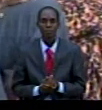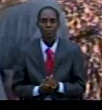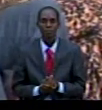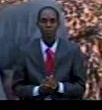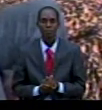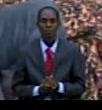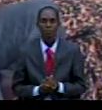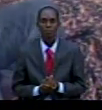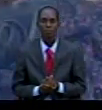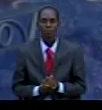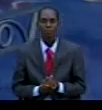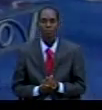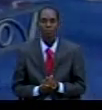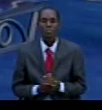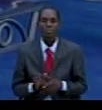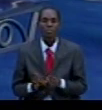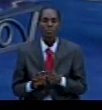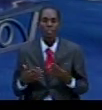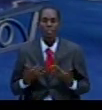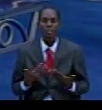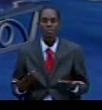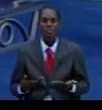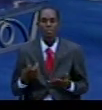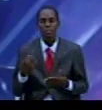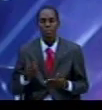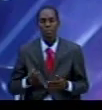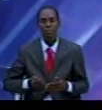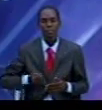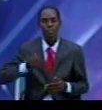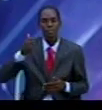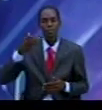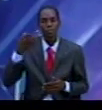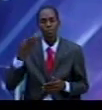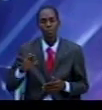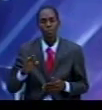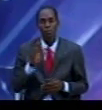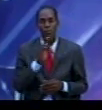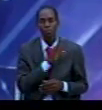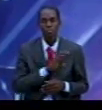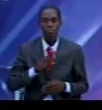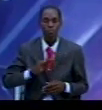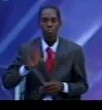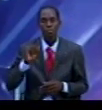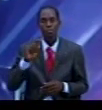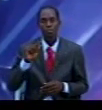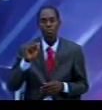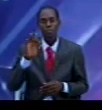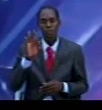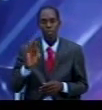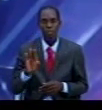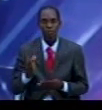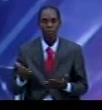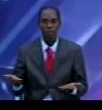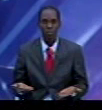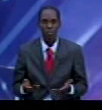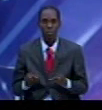I have the Chief of Staff, Honorable Shegun Ogunwuyi.